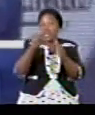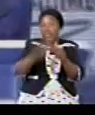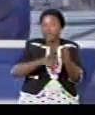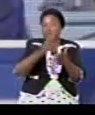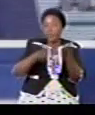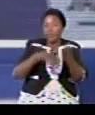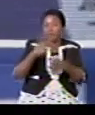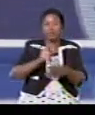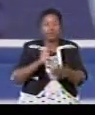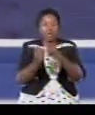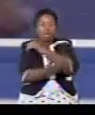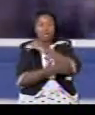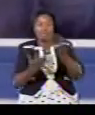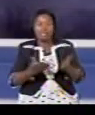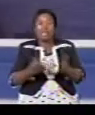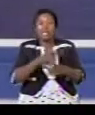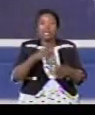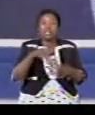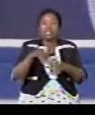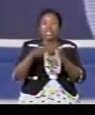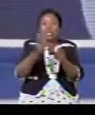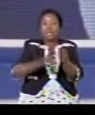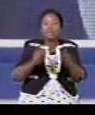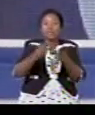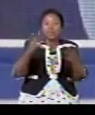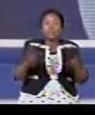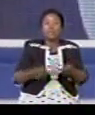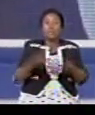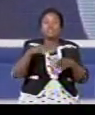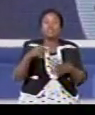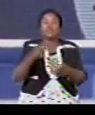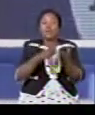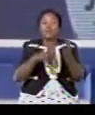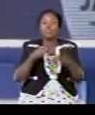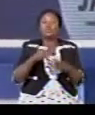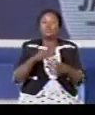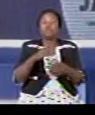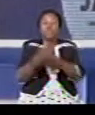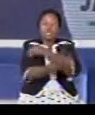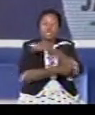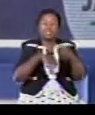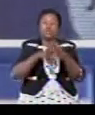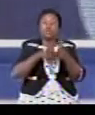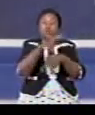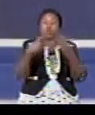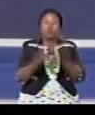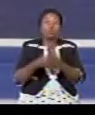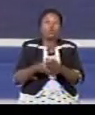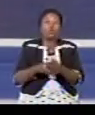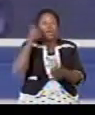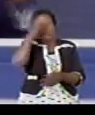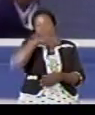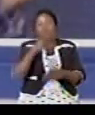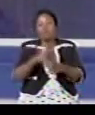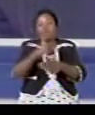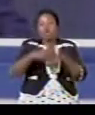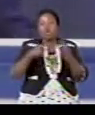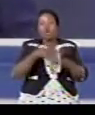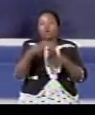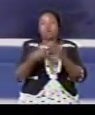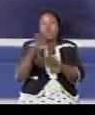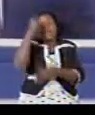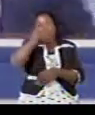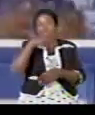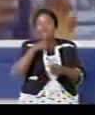of our country here, and in every part of the continent of Africa, and beyond Africa, all that